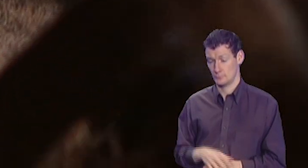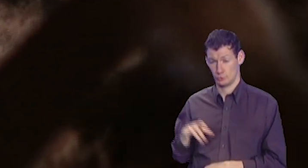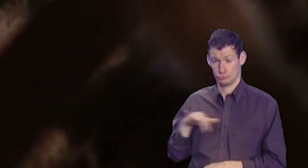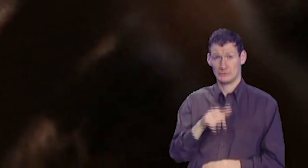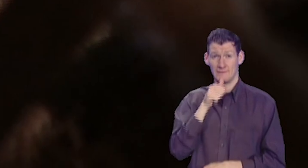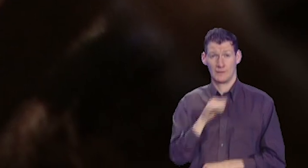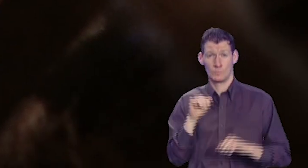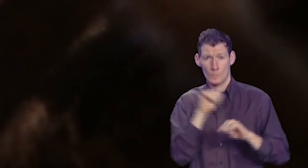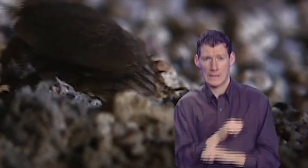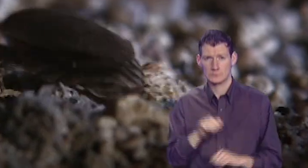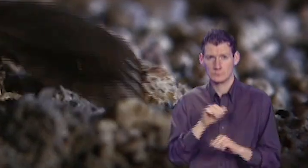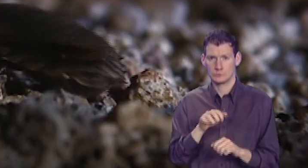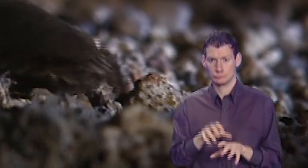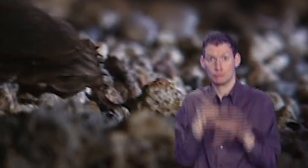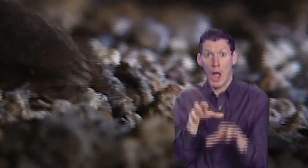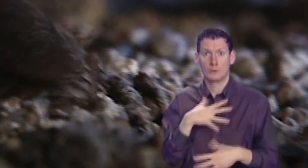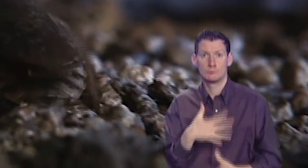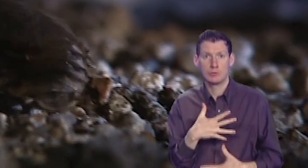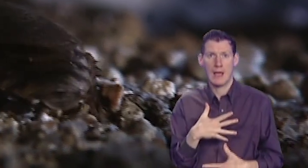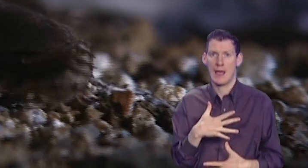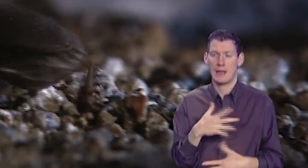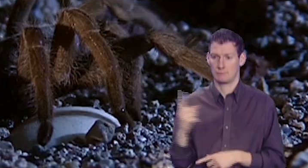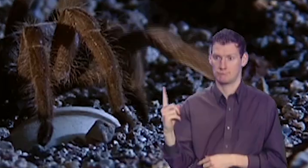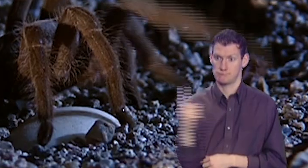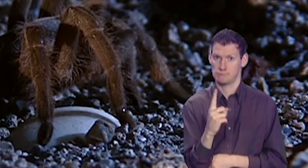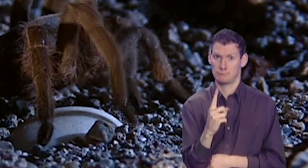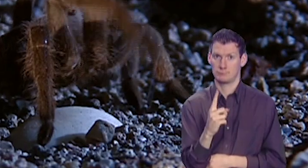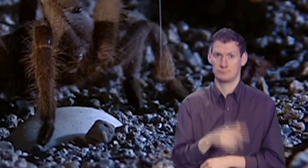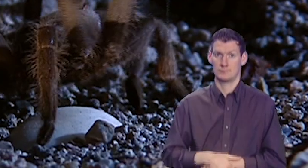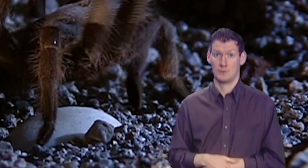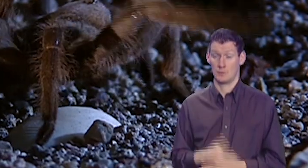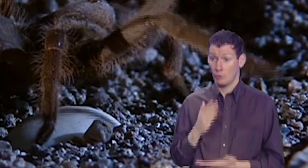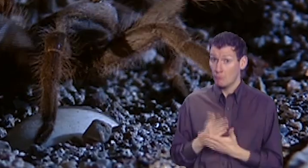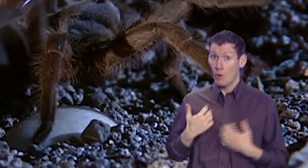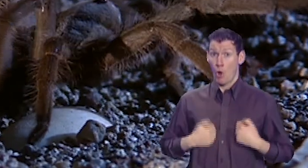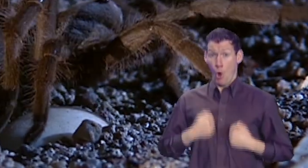Usually, tarantulas sit and wait in ambush until the prey comes close to them.